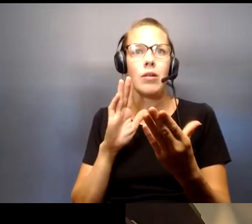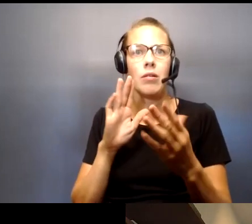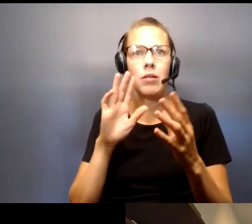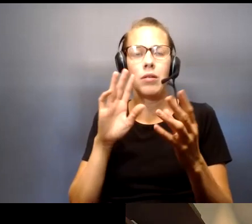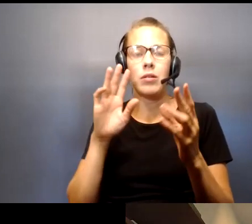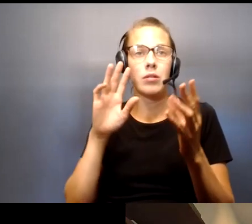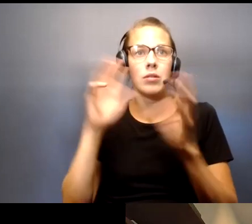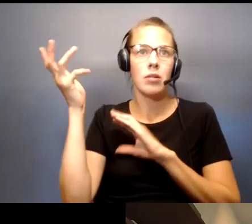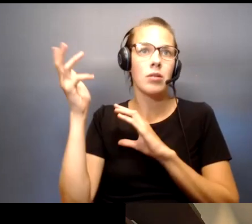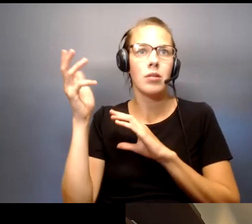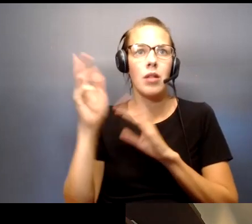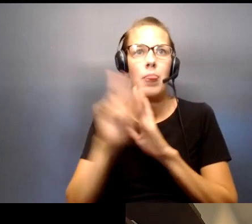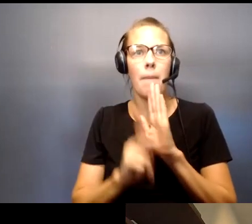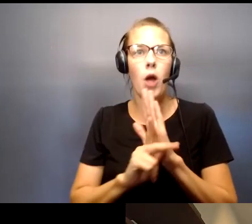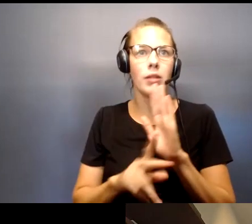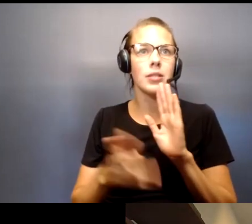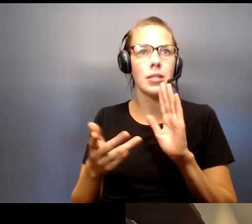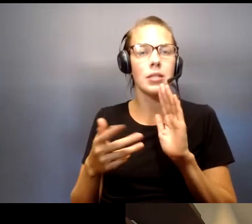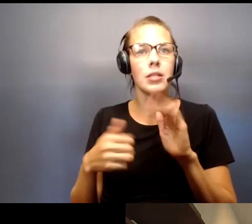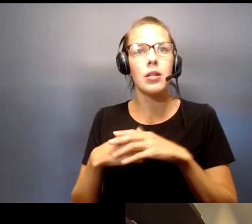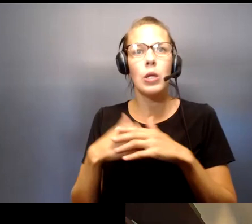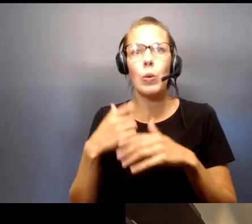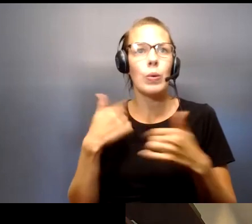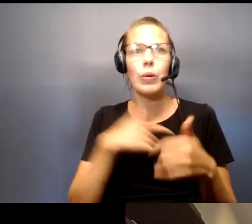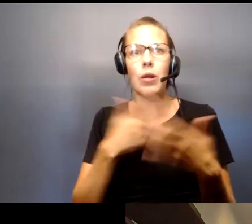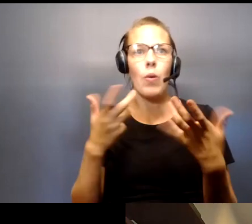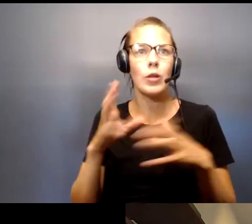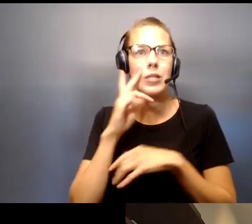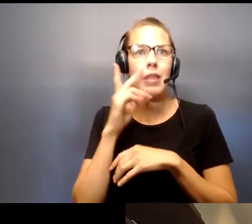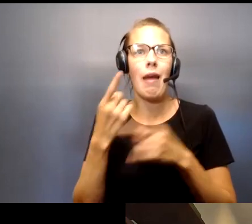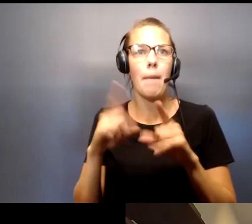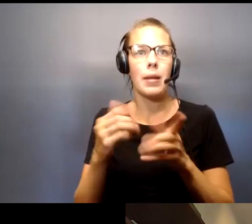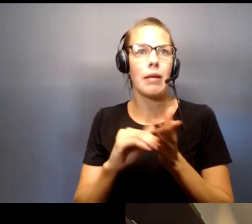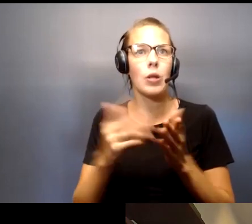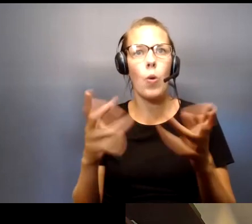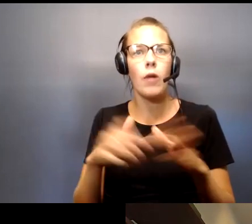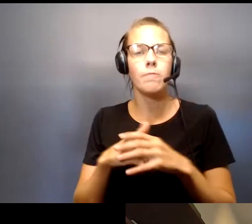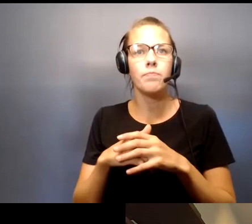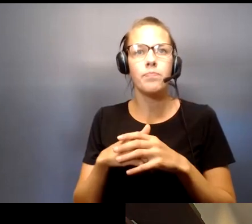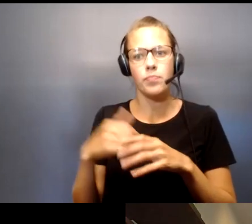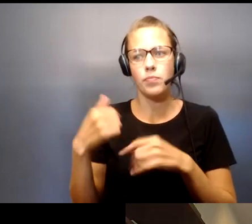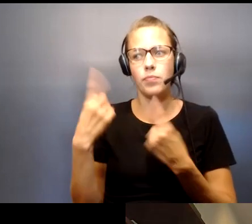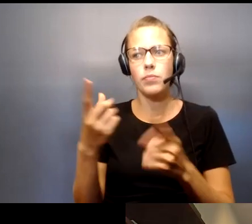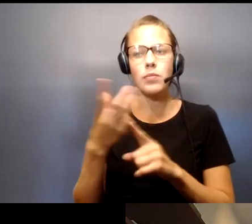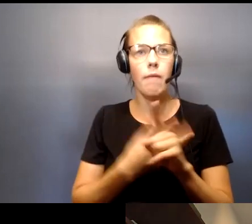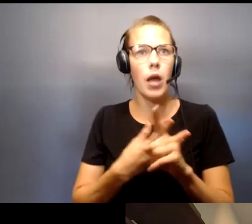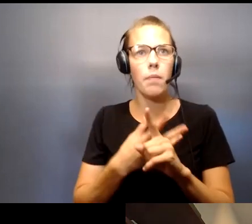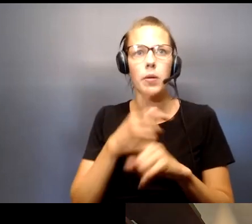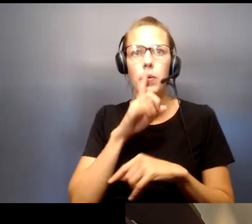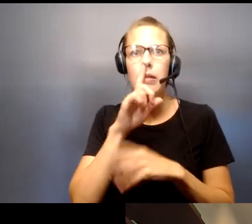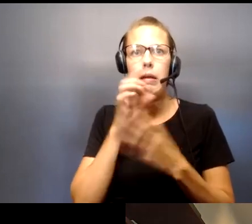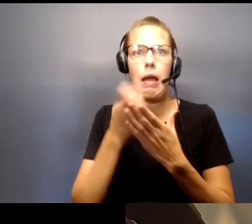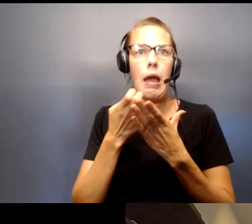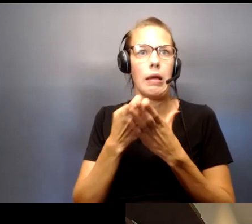reversion in our policies. And that's not something that we want to see happen in the Quad Cities. The last 5 months have already taken a tremendous economic